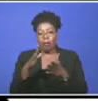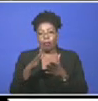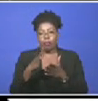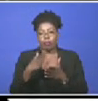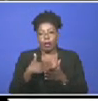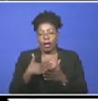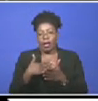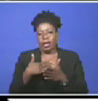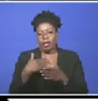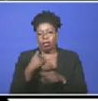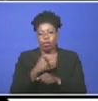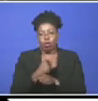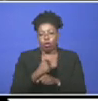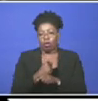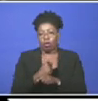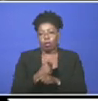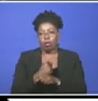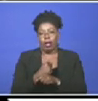not,